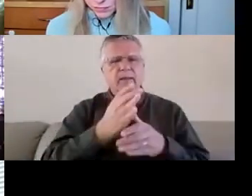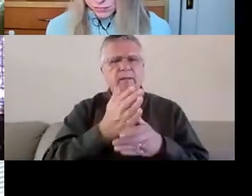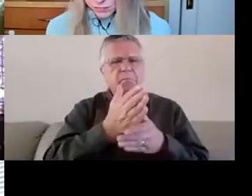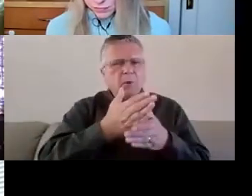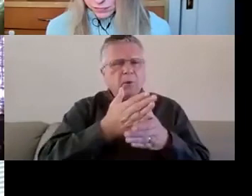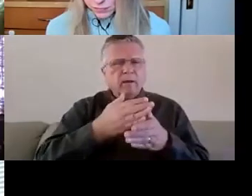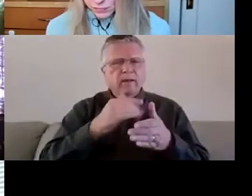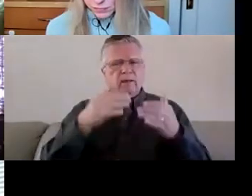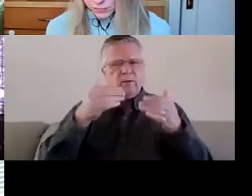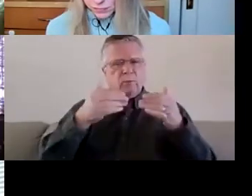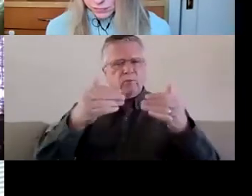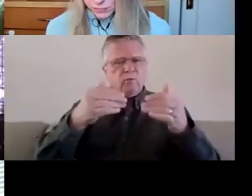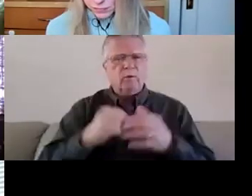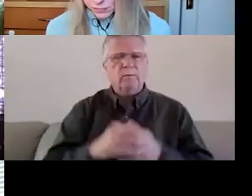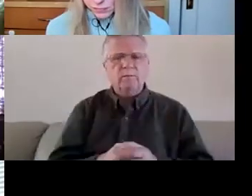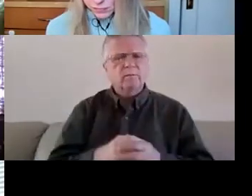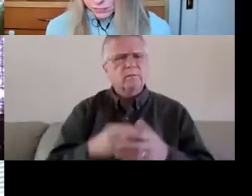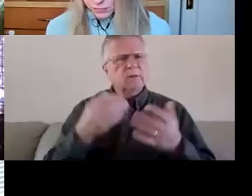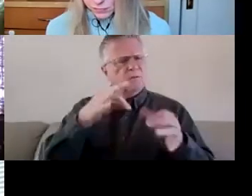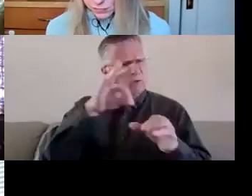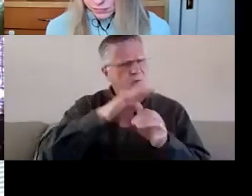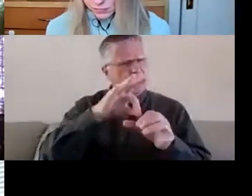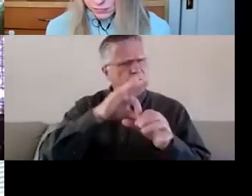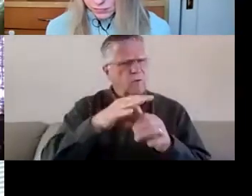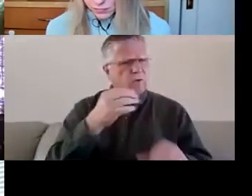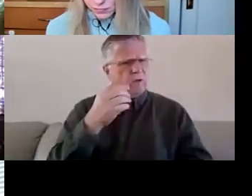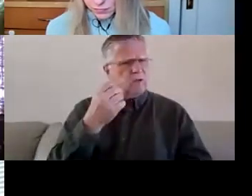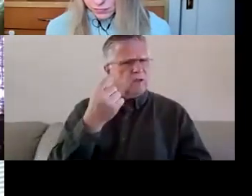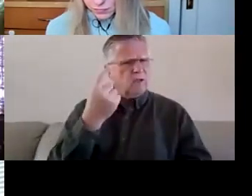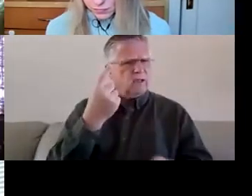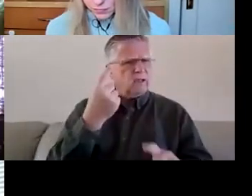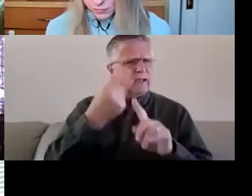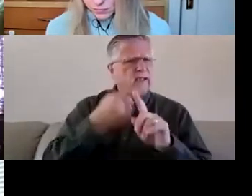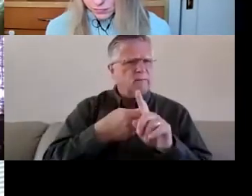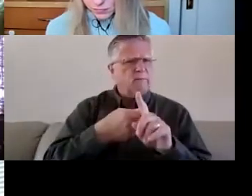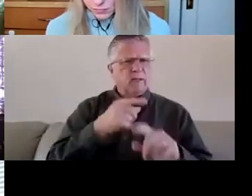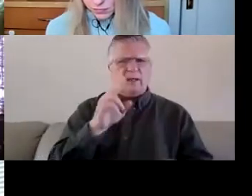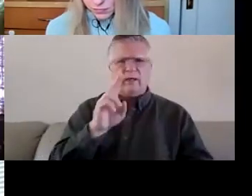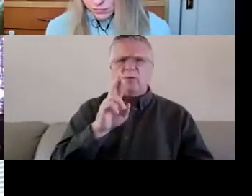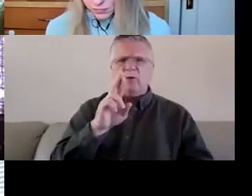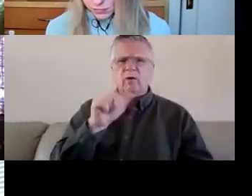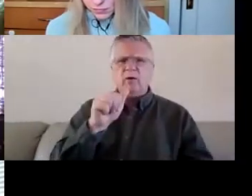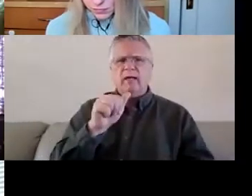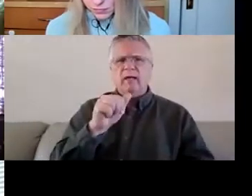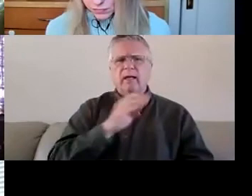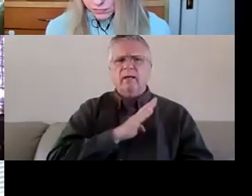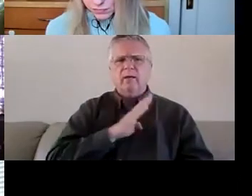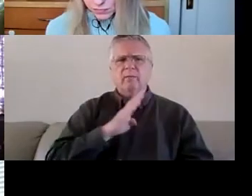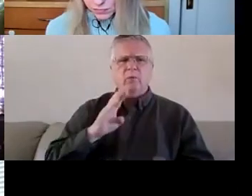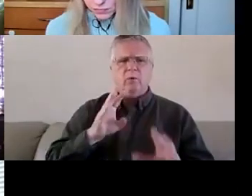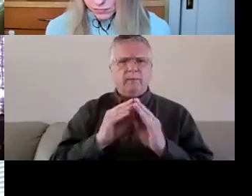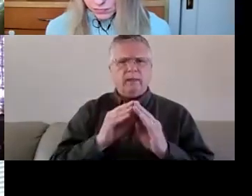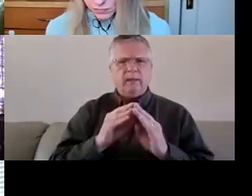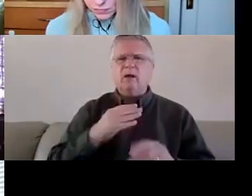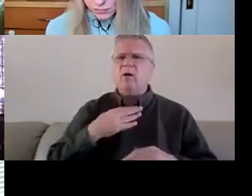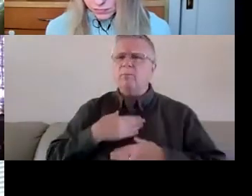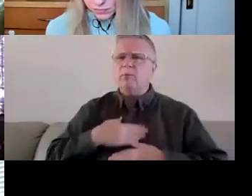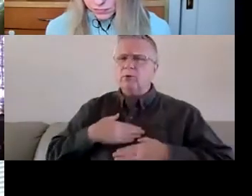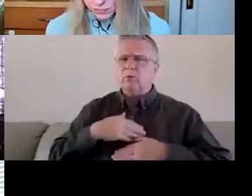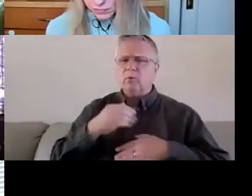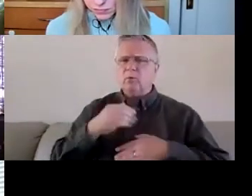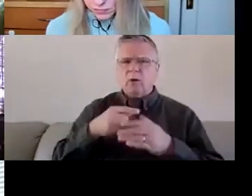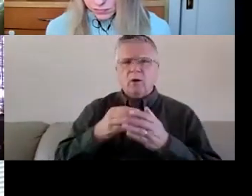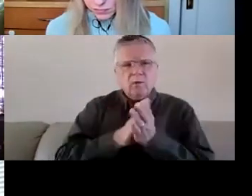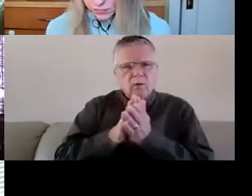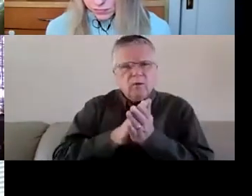move forward. This was voted on last month at the URA's board meeting. Appreciate it. We're all looking forward to that project,